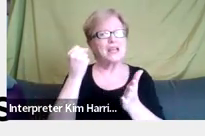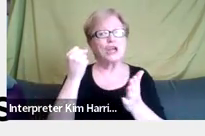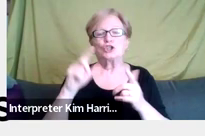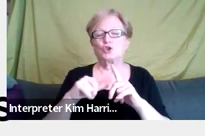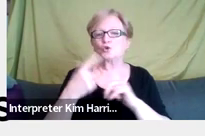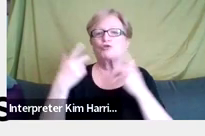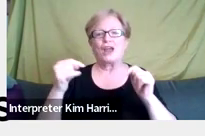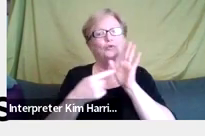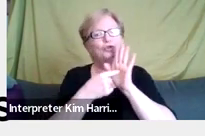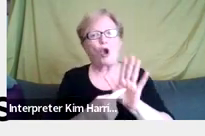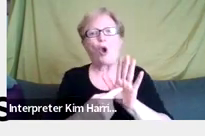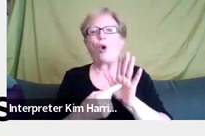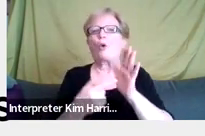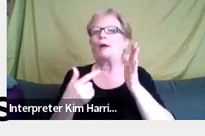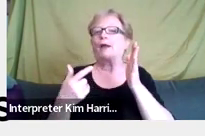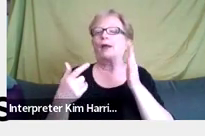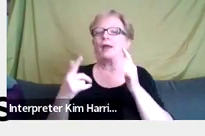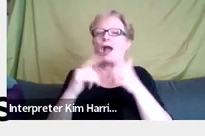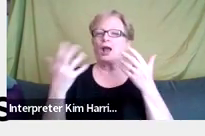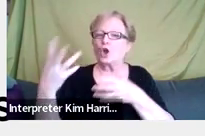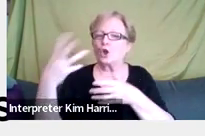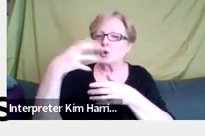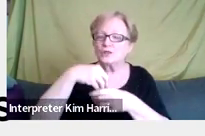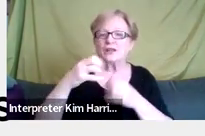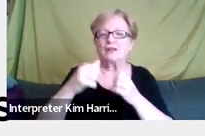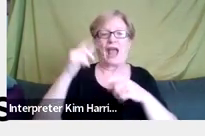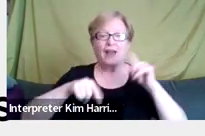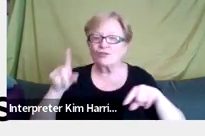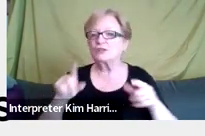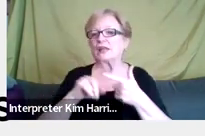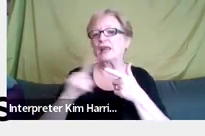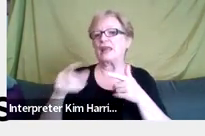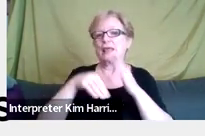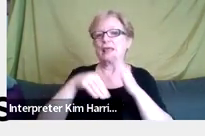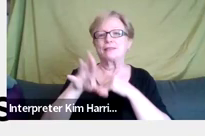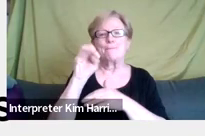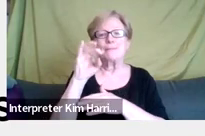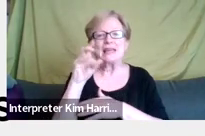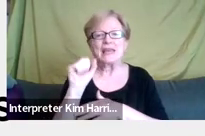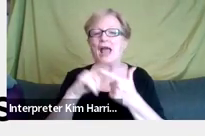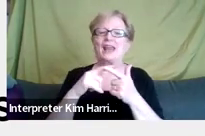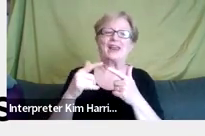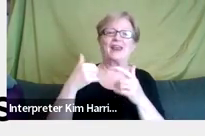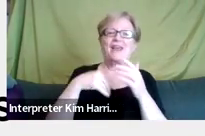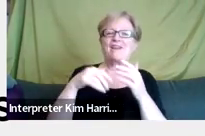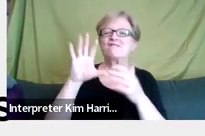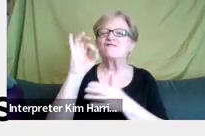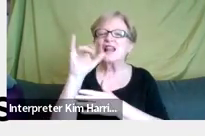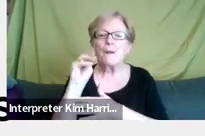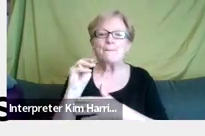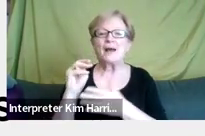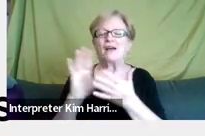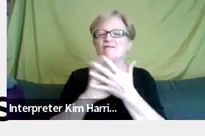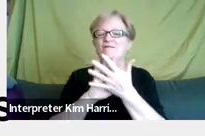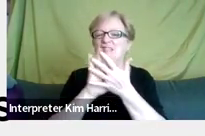highlight inclusivity and diversity in media as well as films to make